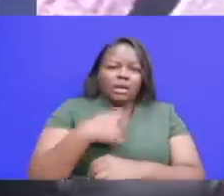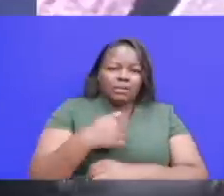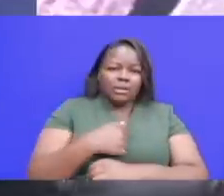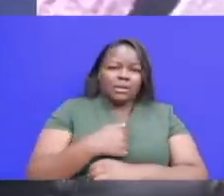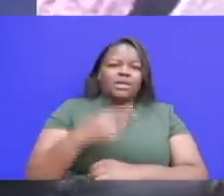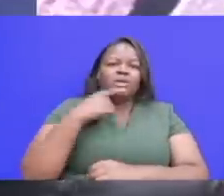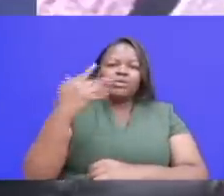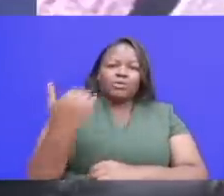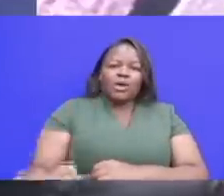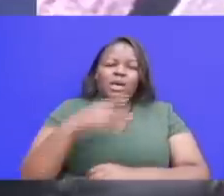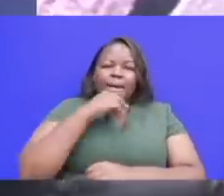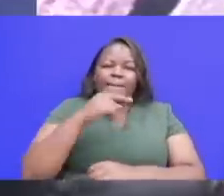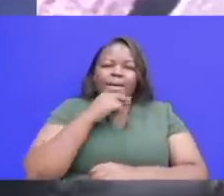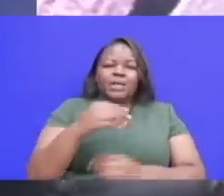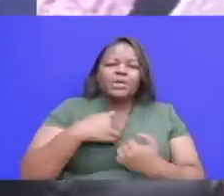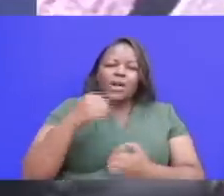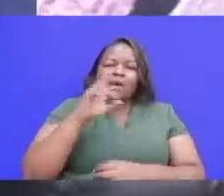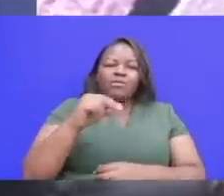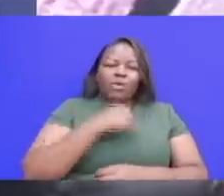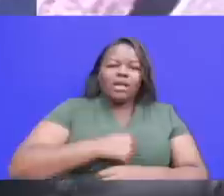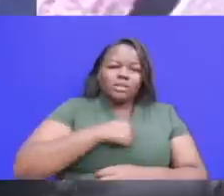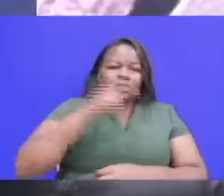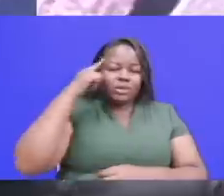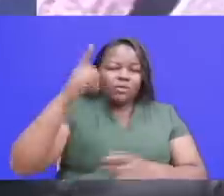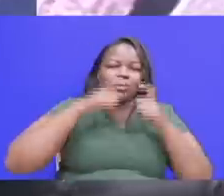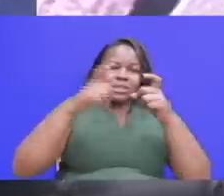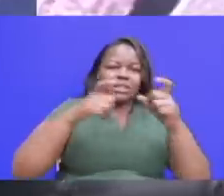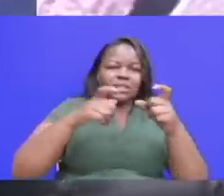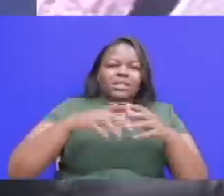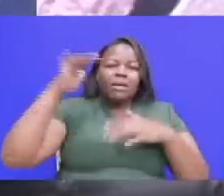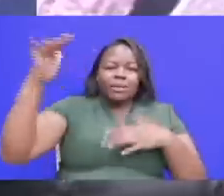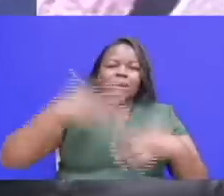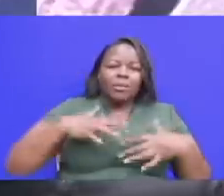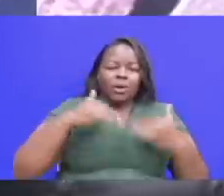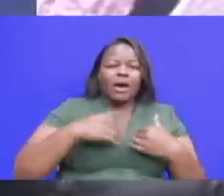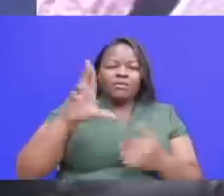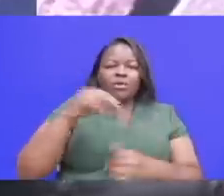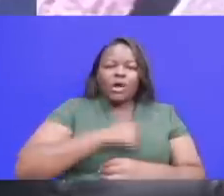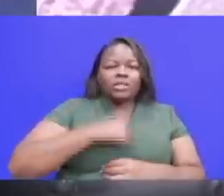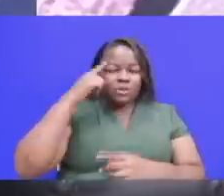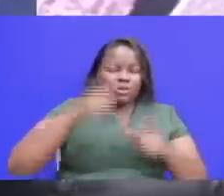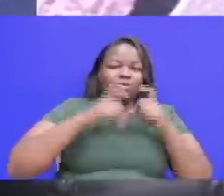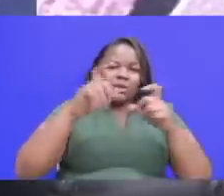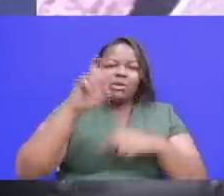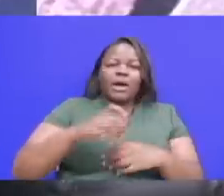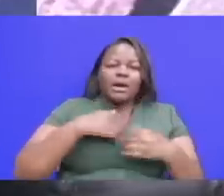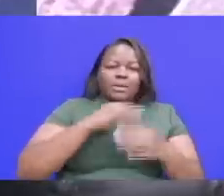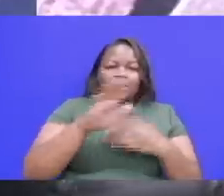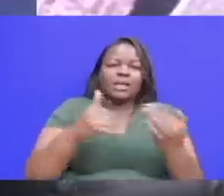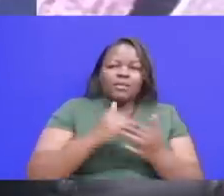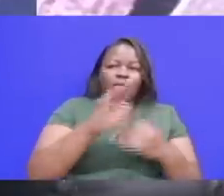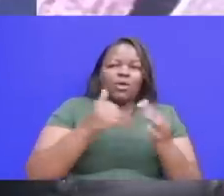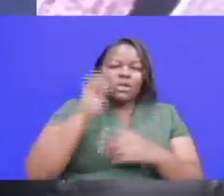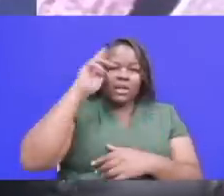Young people, there is no excuse for sin. Young person outside, there is no excuse for sin. We have every reason to be faithful unto the one who has called